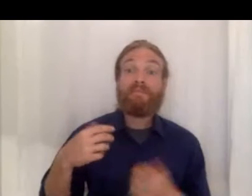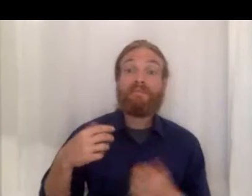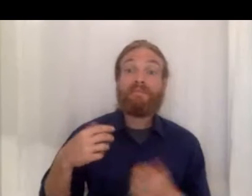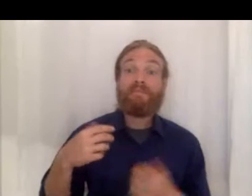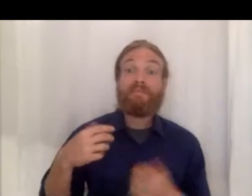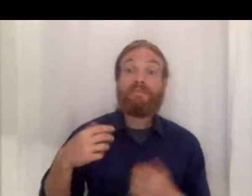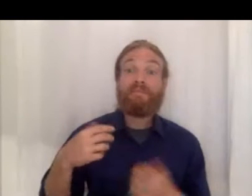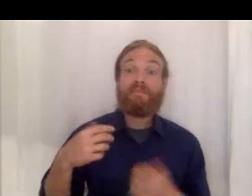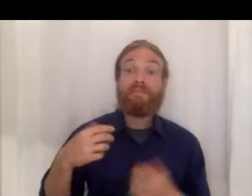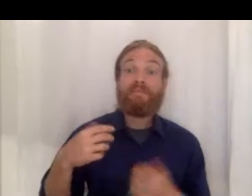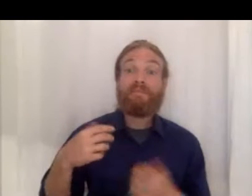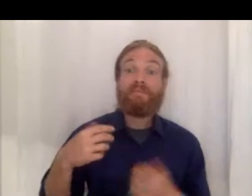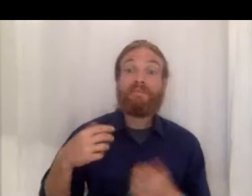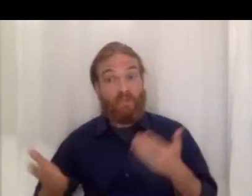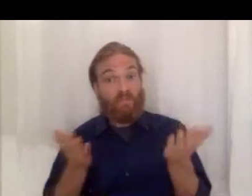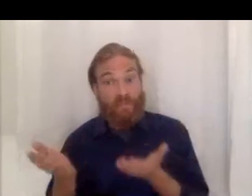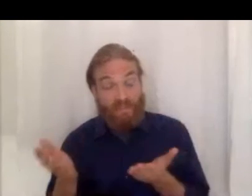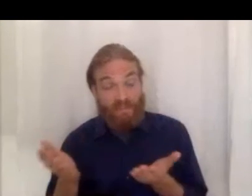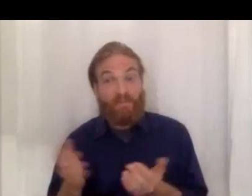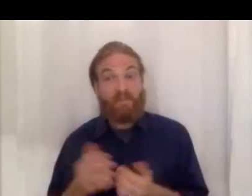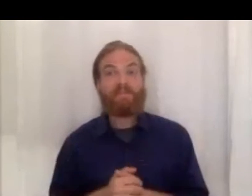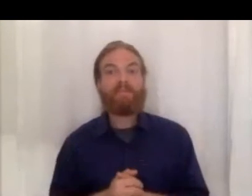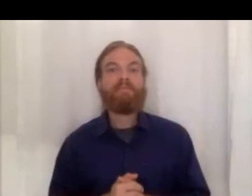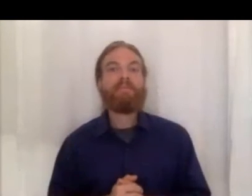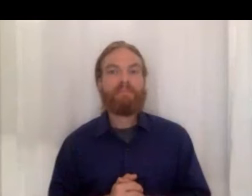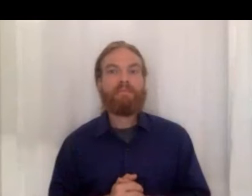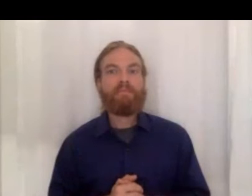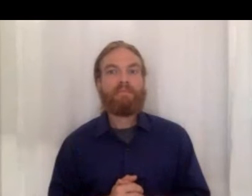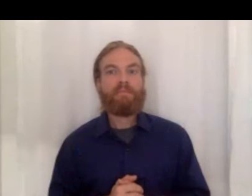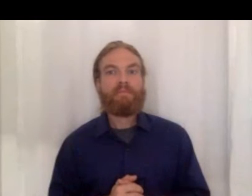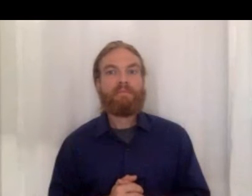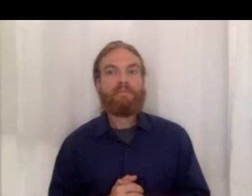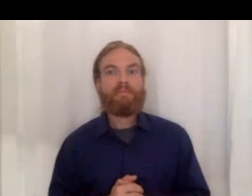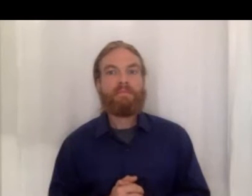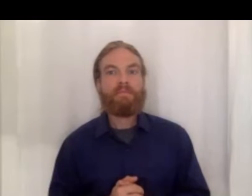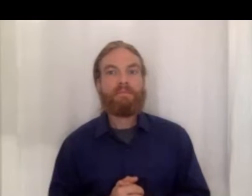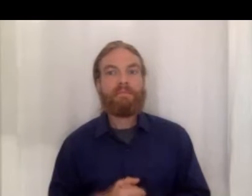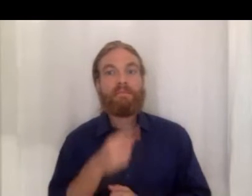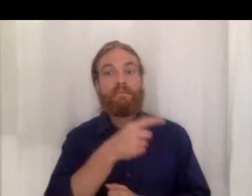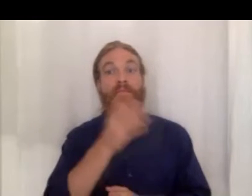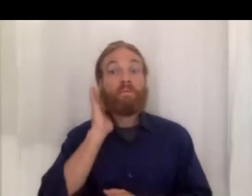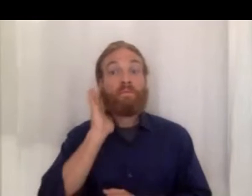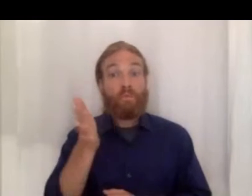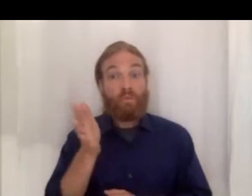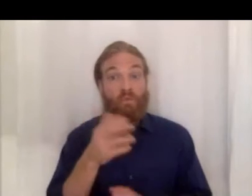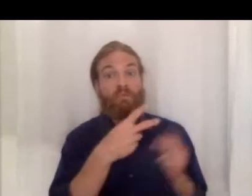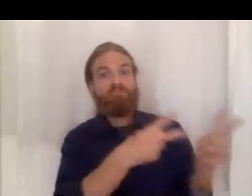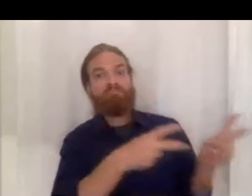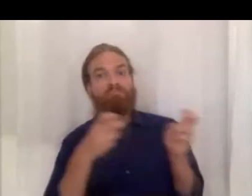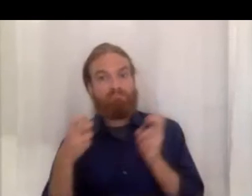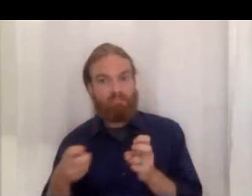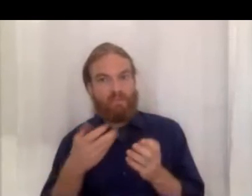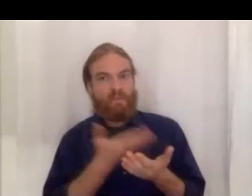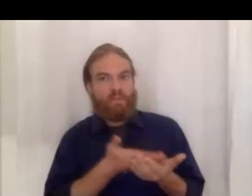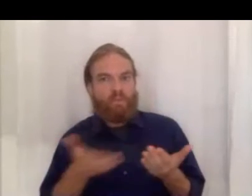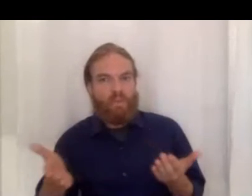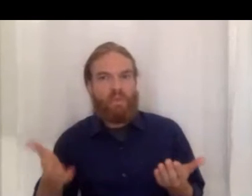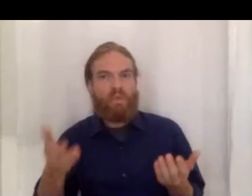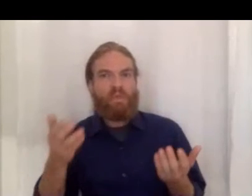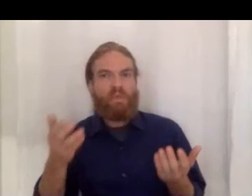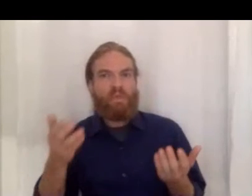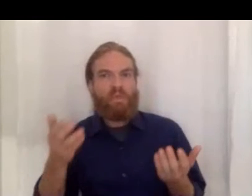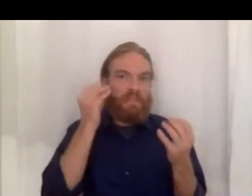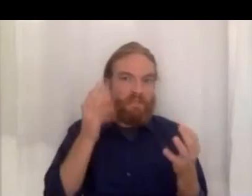pulling those resources into one location so that they can be more equitably distributed, so that we